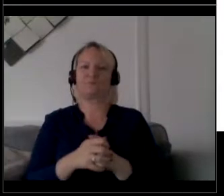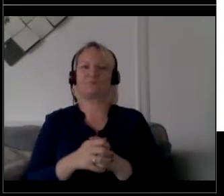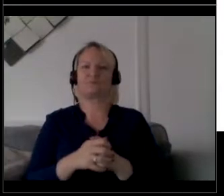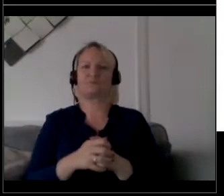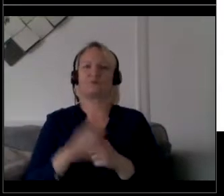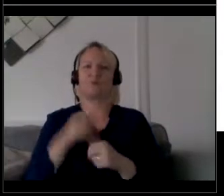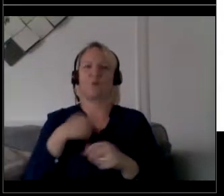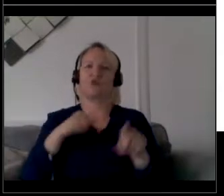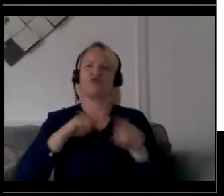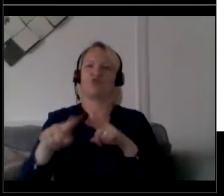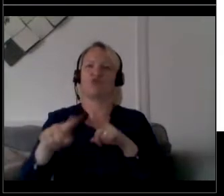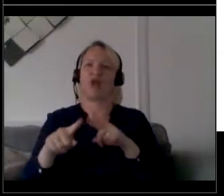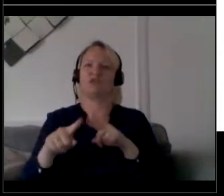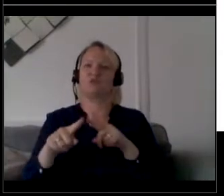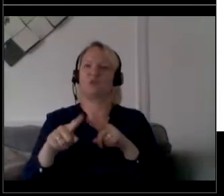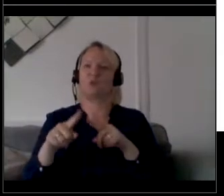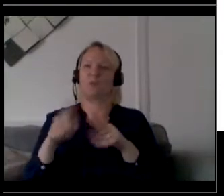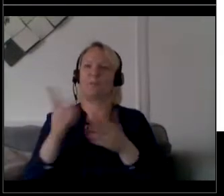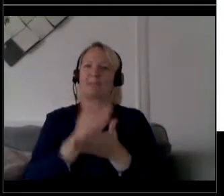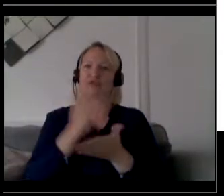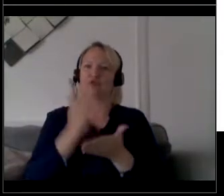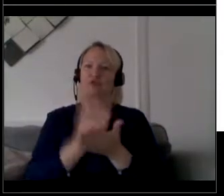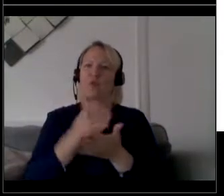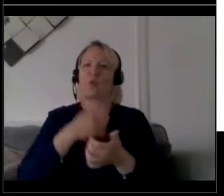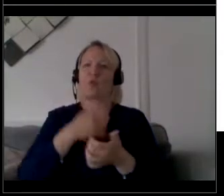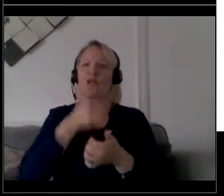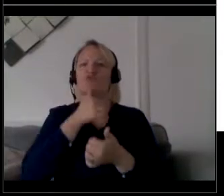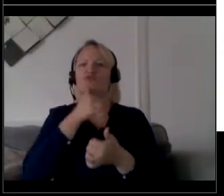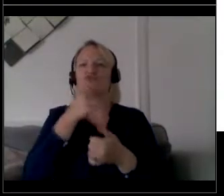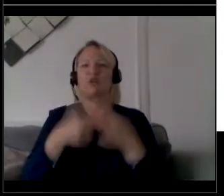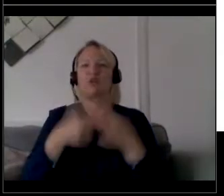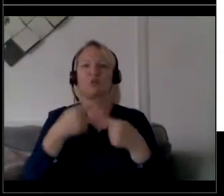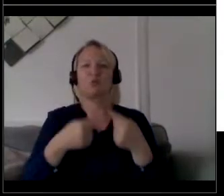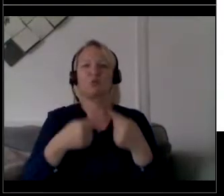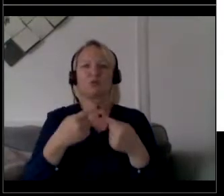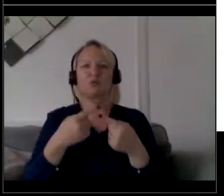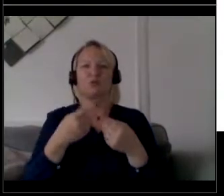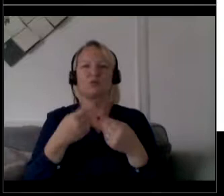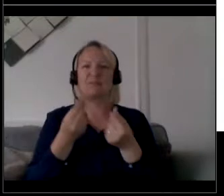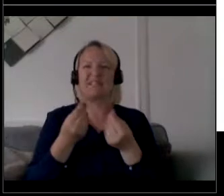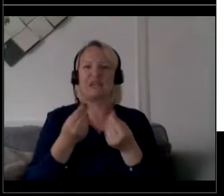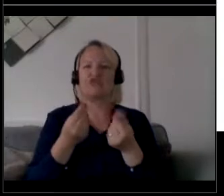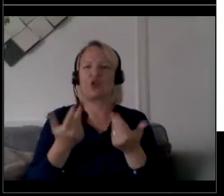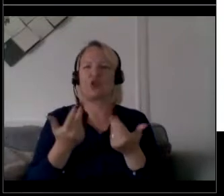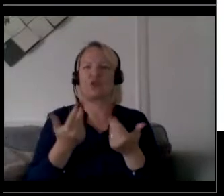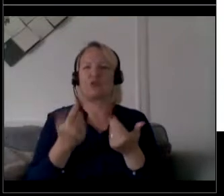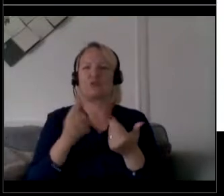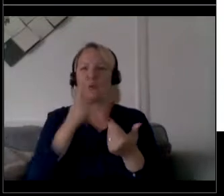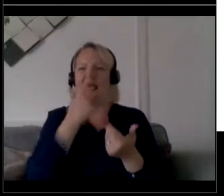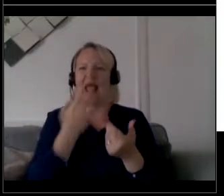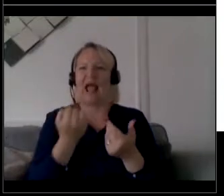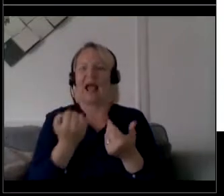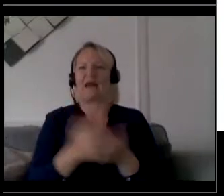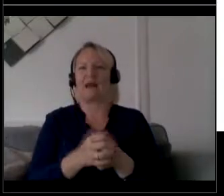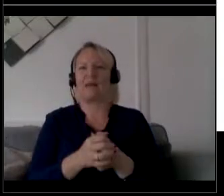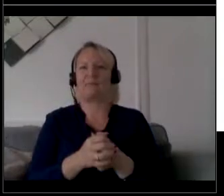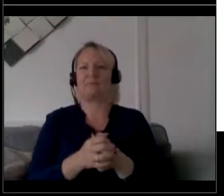that we actually reuse as much of the excavated material as we possibly can. And